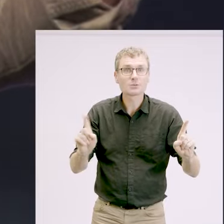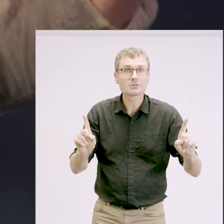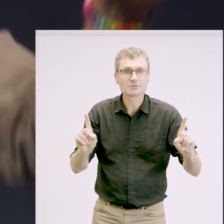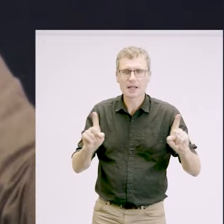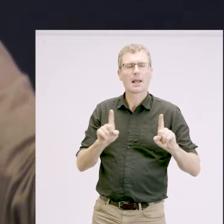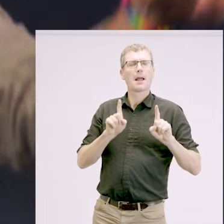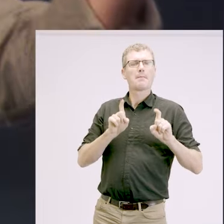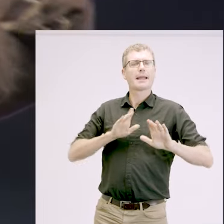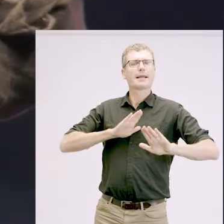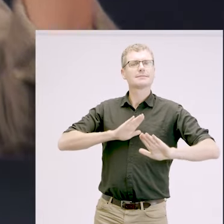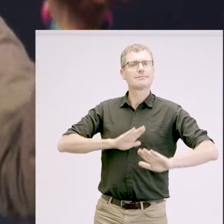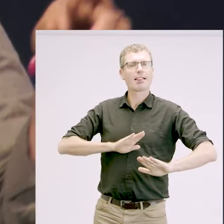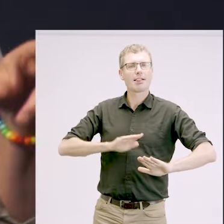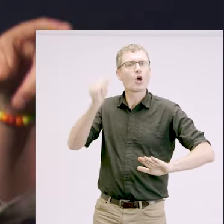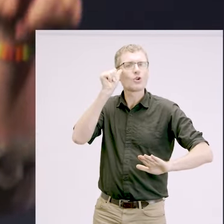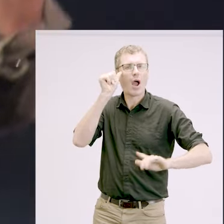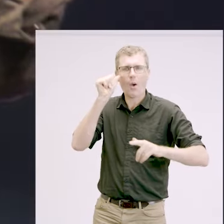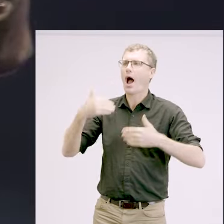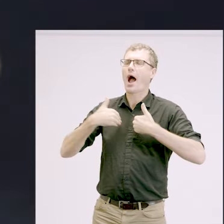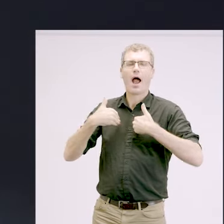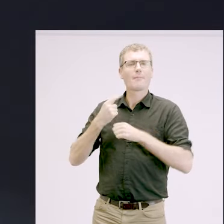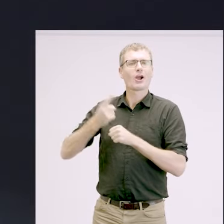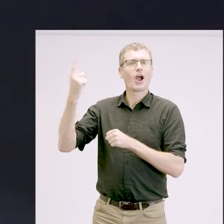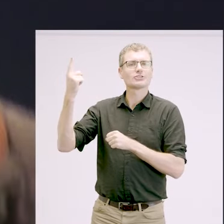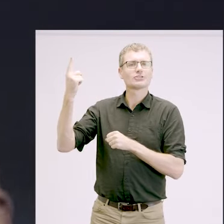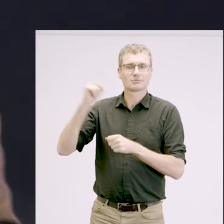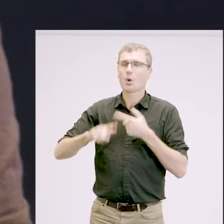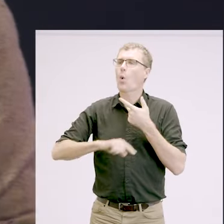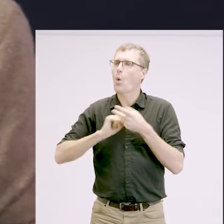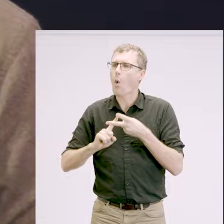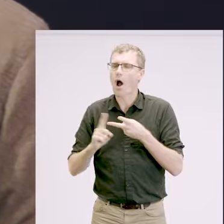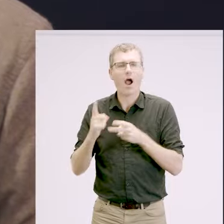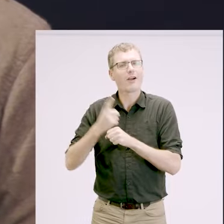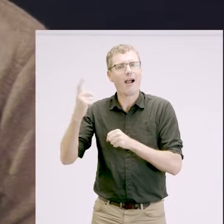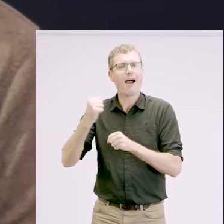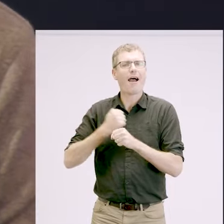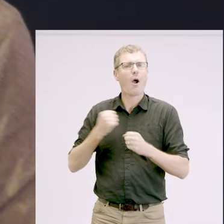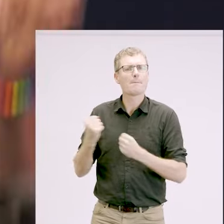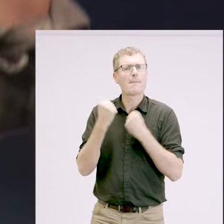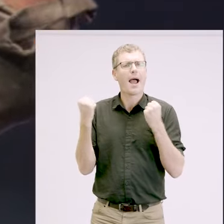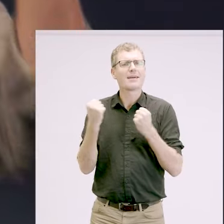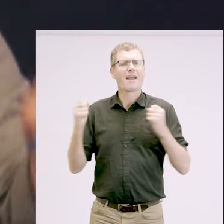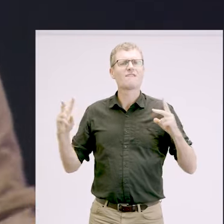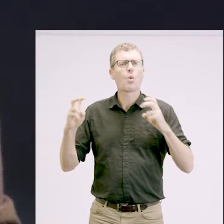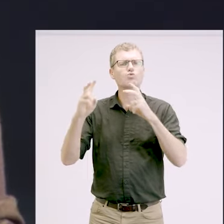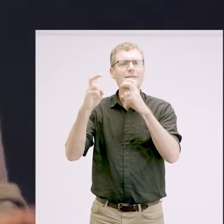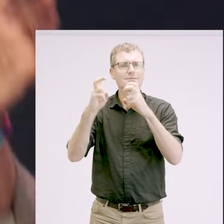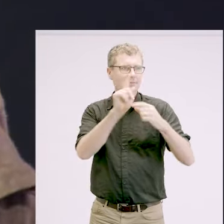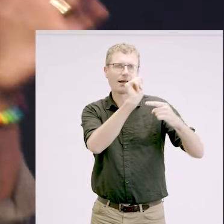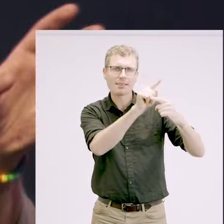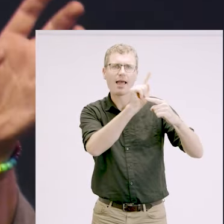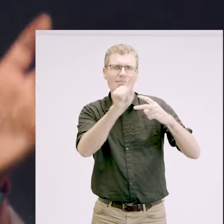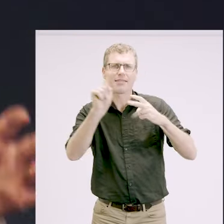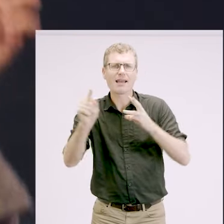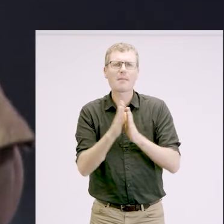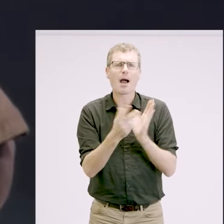on the wall that says, you know, be still and know that I'm God, with some nice curly bits, or, you know, a mighty fortress is our God, or whatever. It's